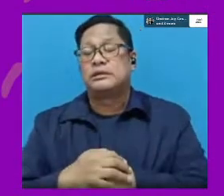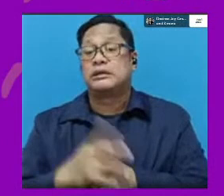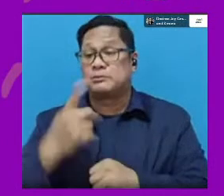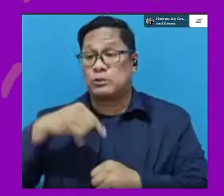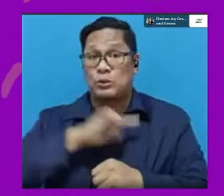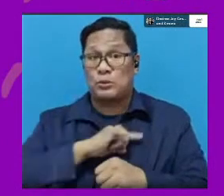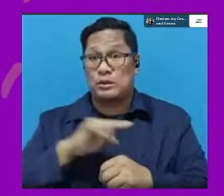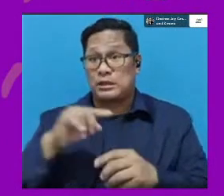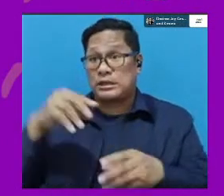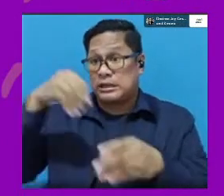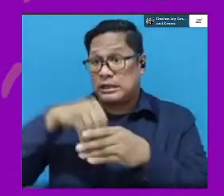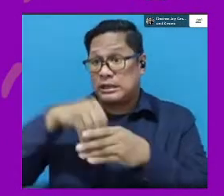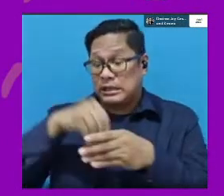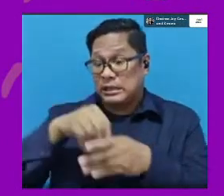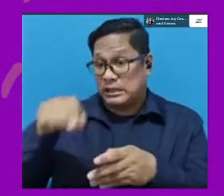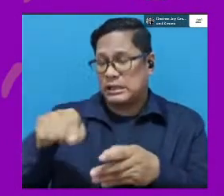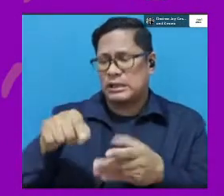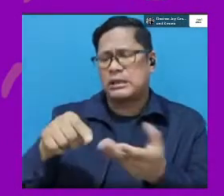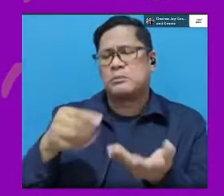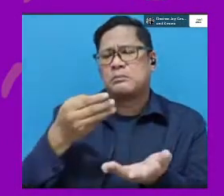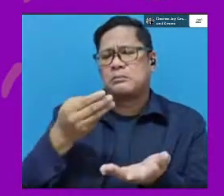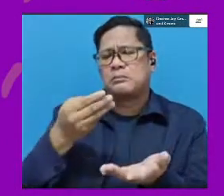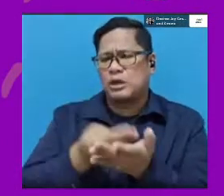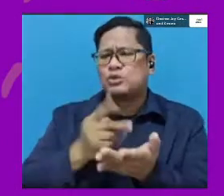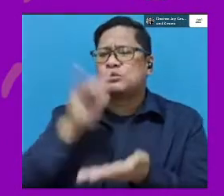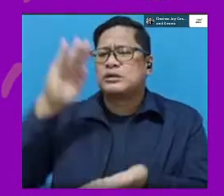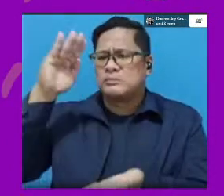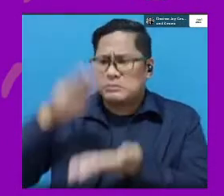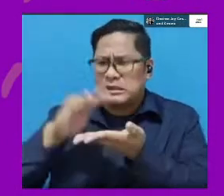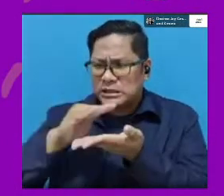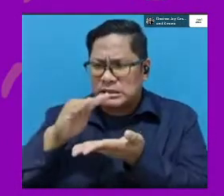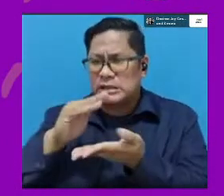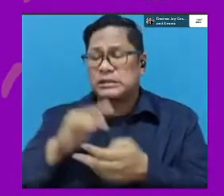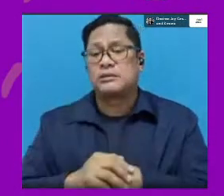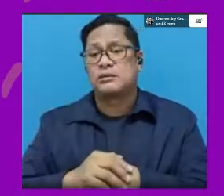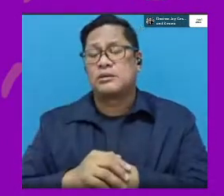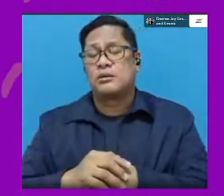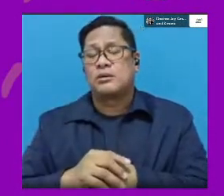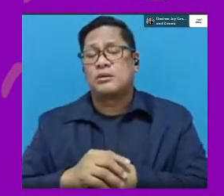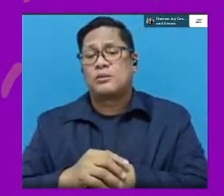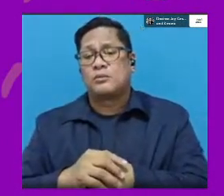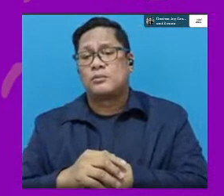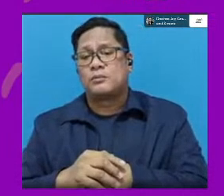internal revenue allotment was very, very limited. We have a